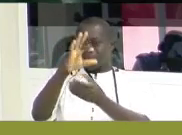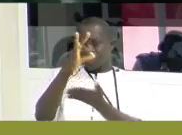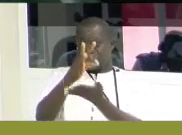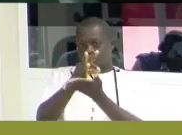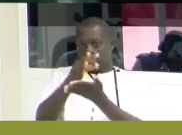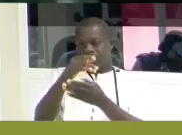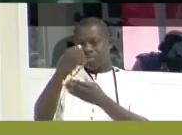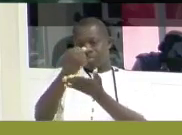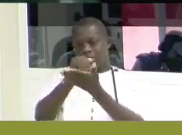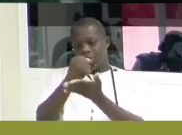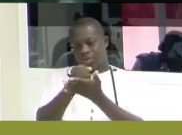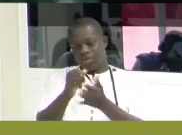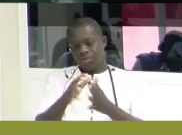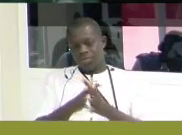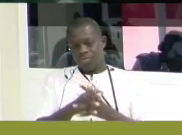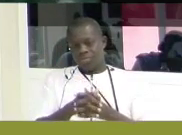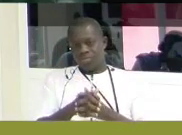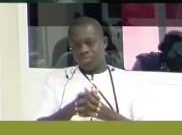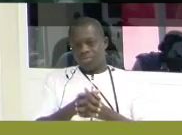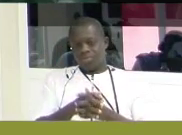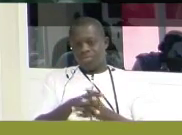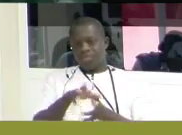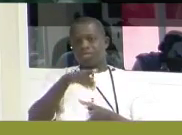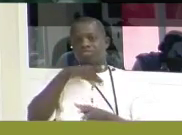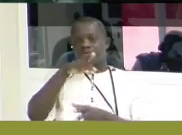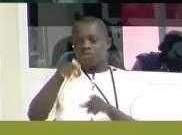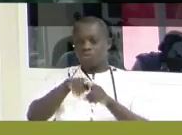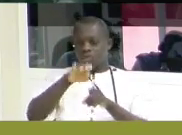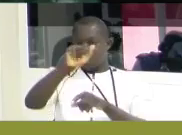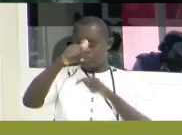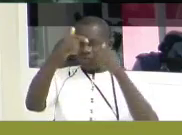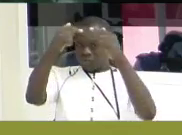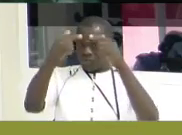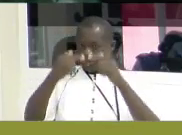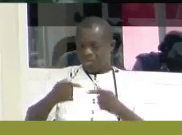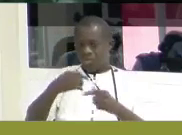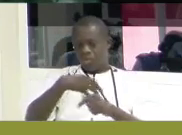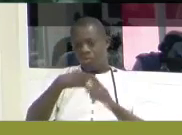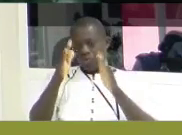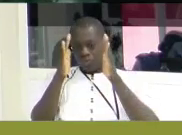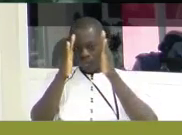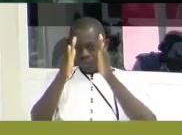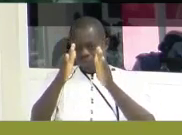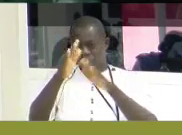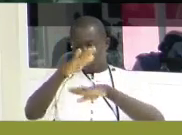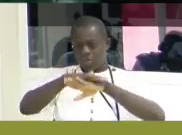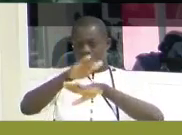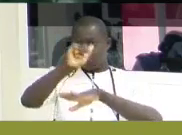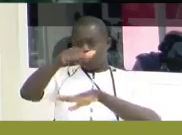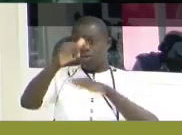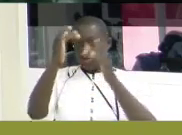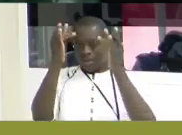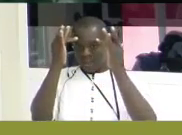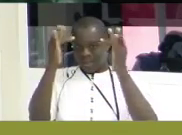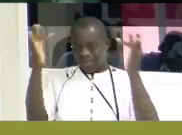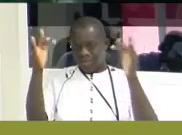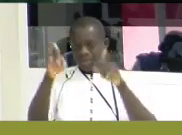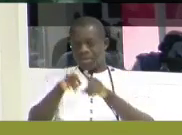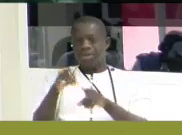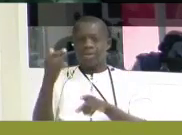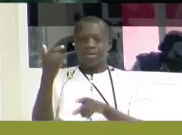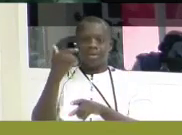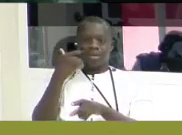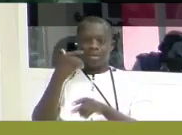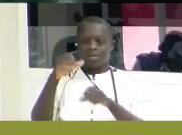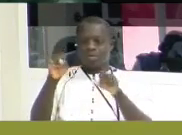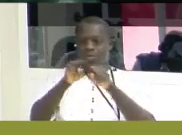For the purposes of your testimony, we will concentrate on your experience at the Daily Observer, and